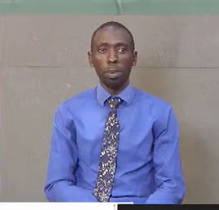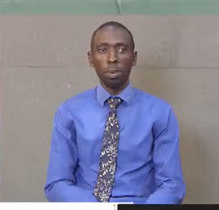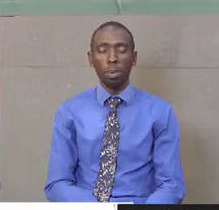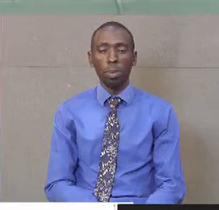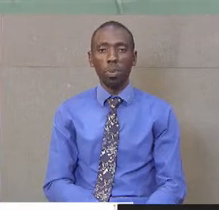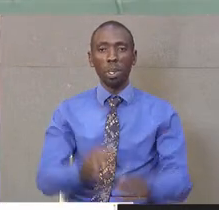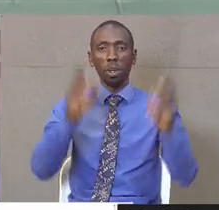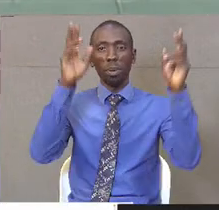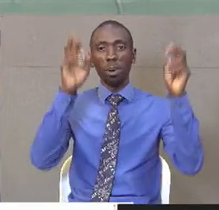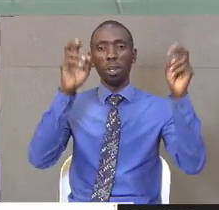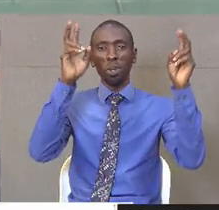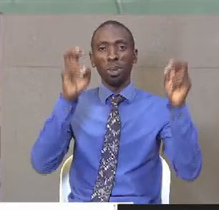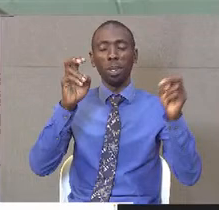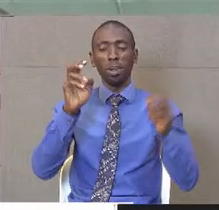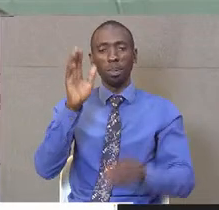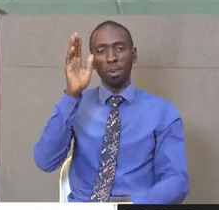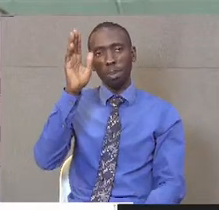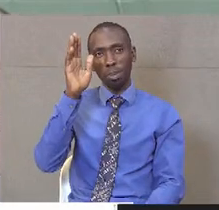Motion, Madam Speaker.